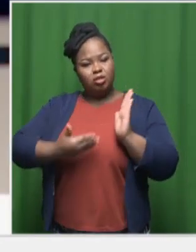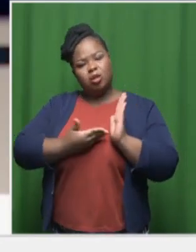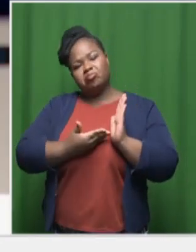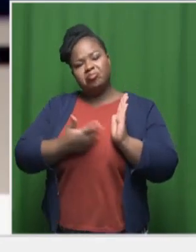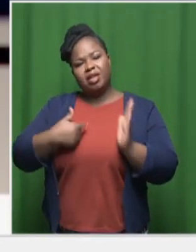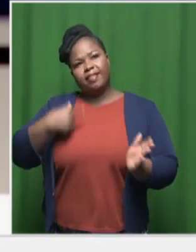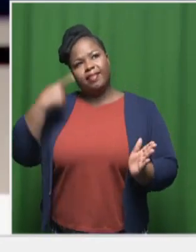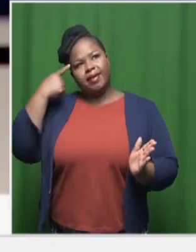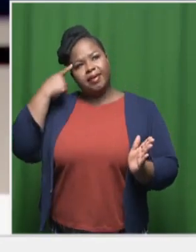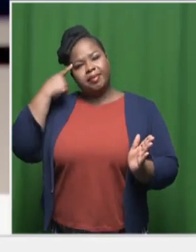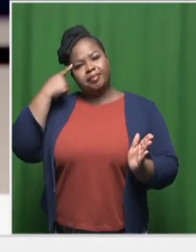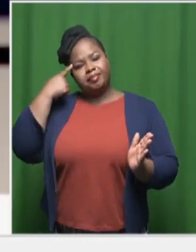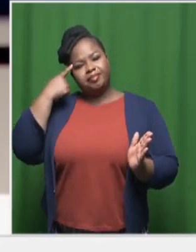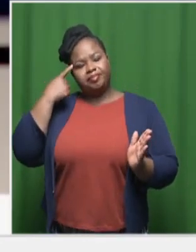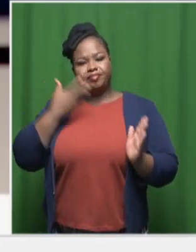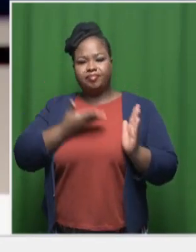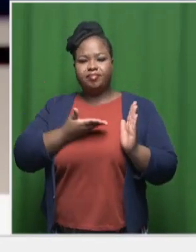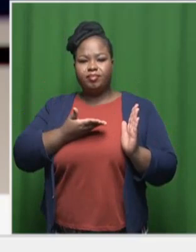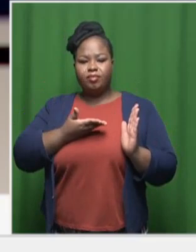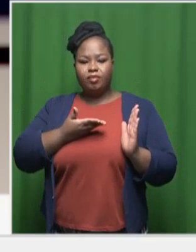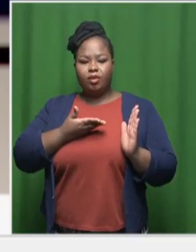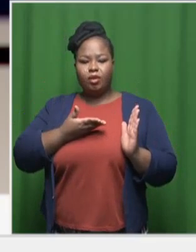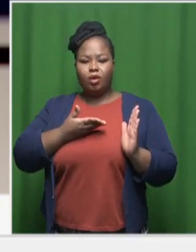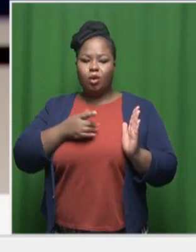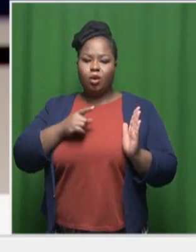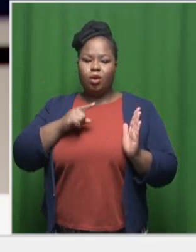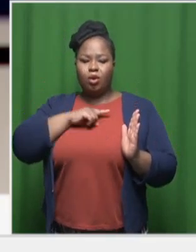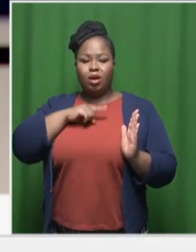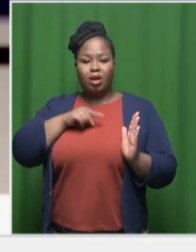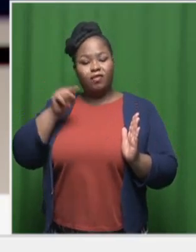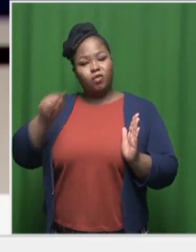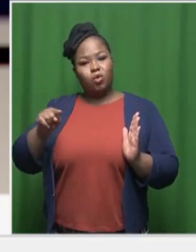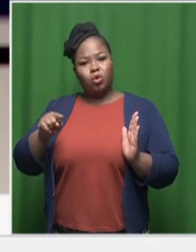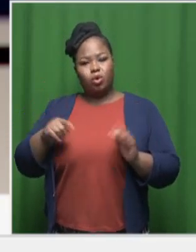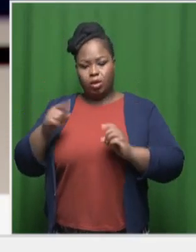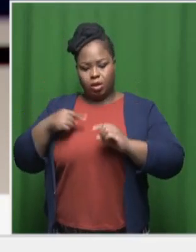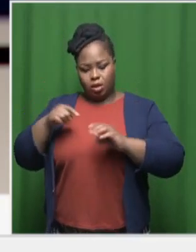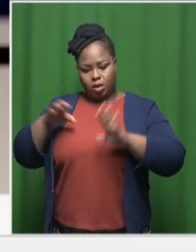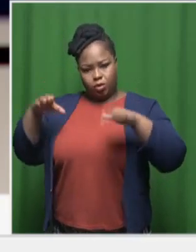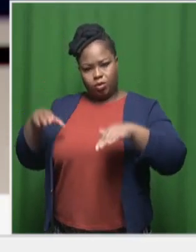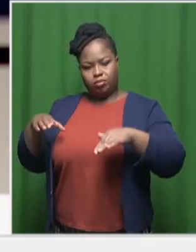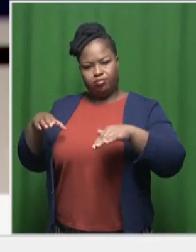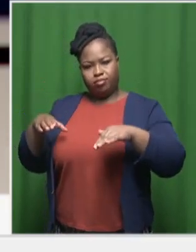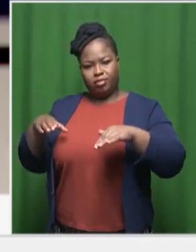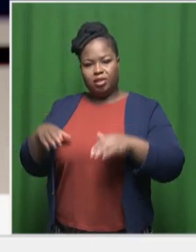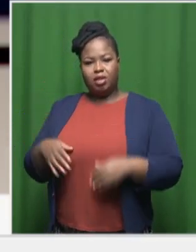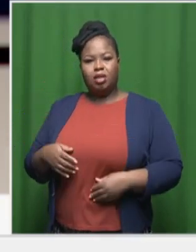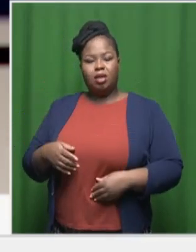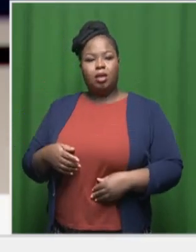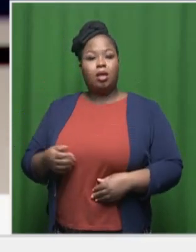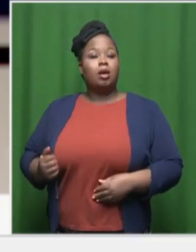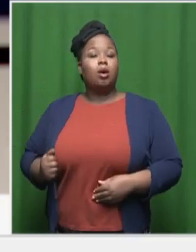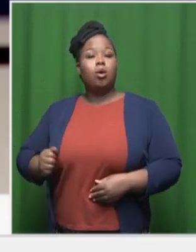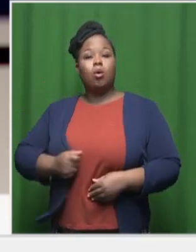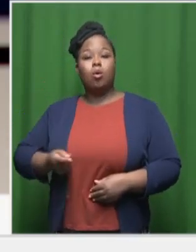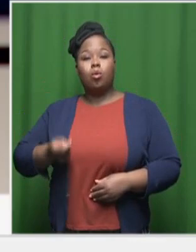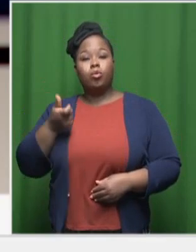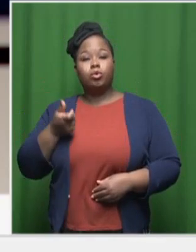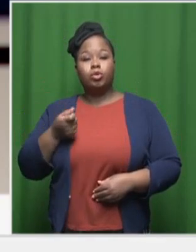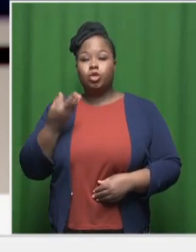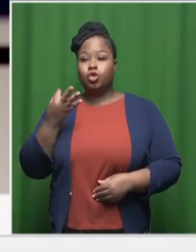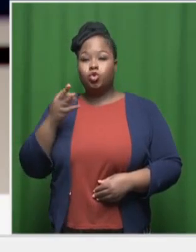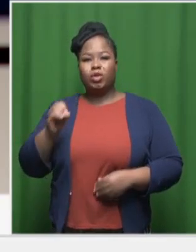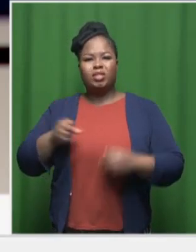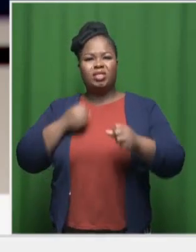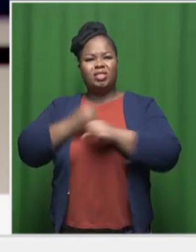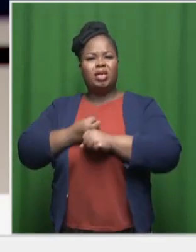mean, you're literally running an entity that is still anchored in almost a 30-year